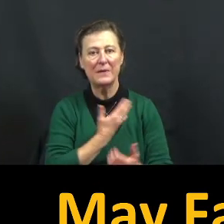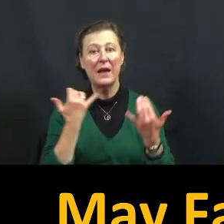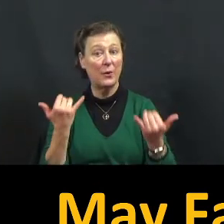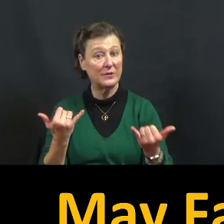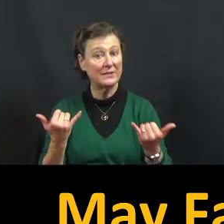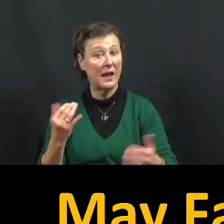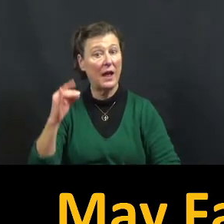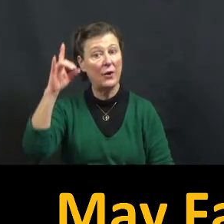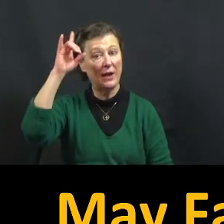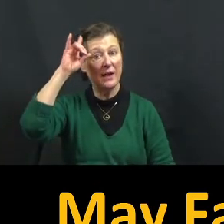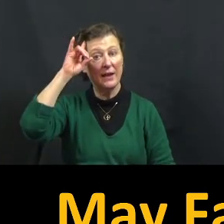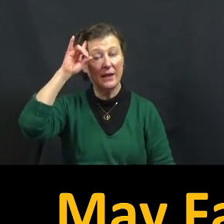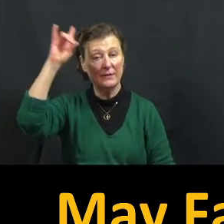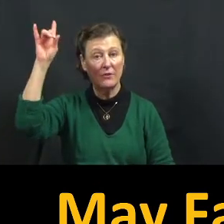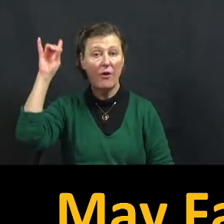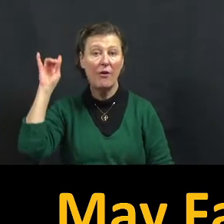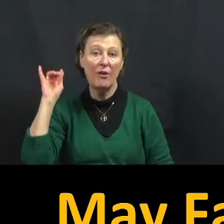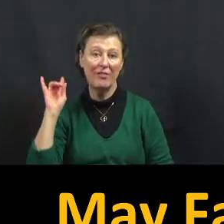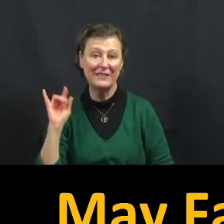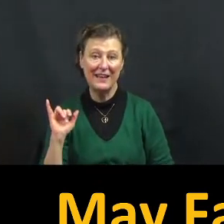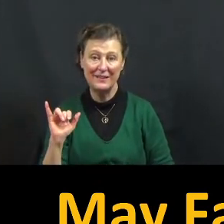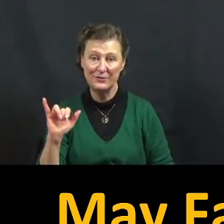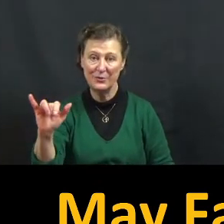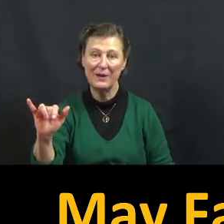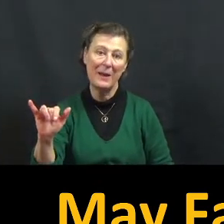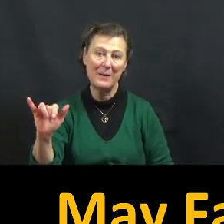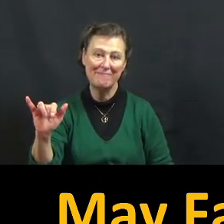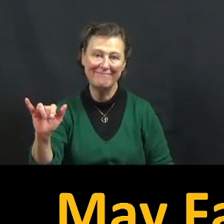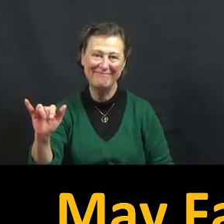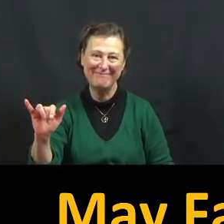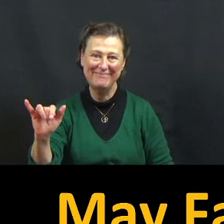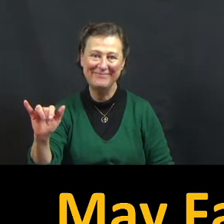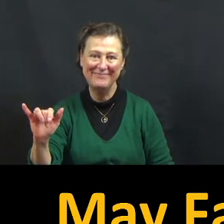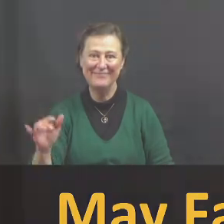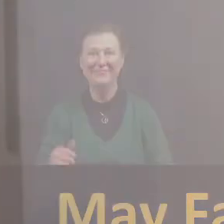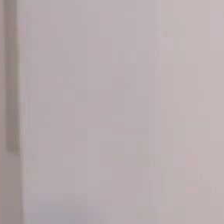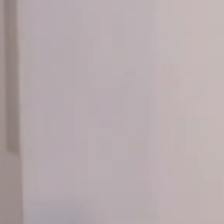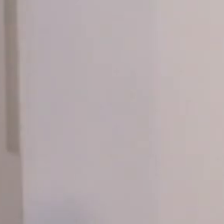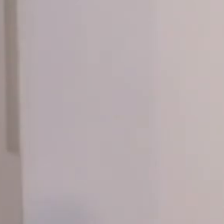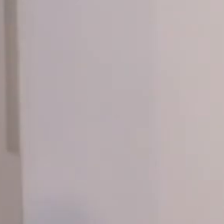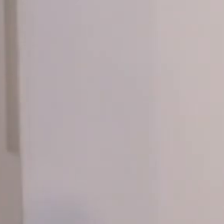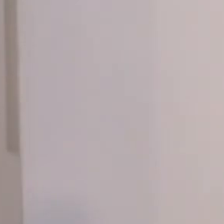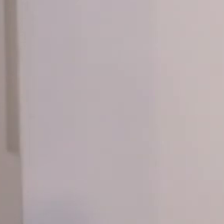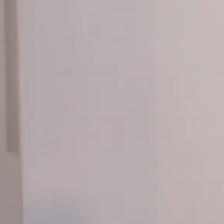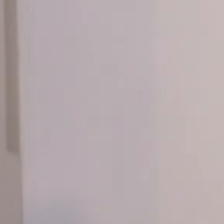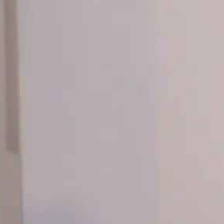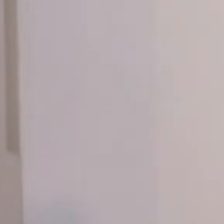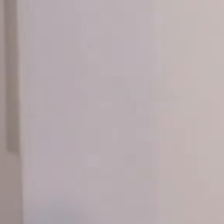be ours now and in all the days to come. Be.